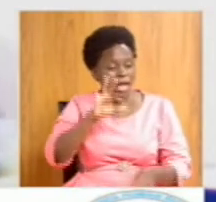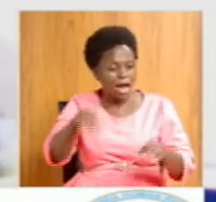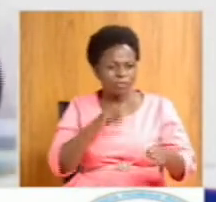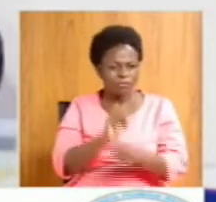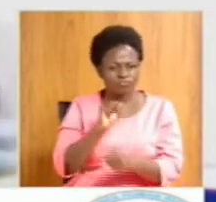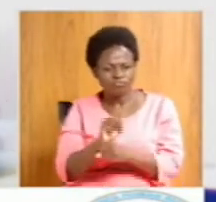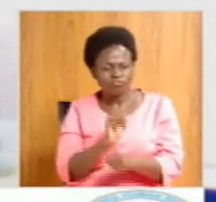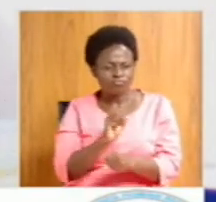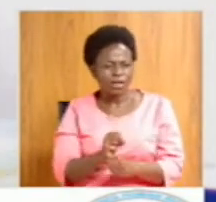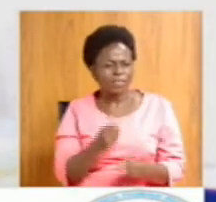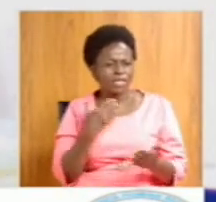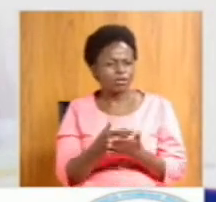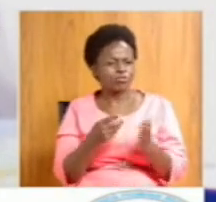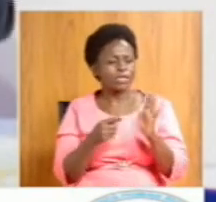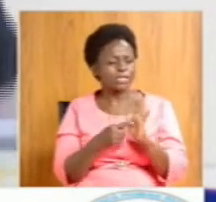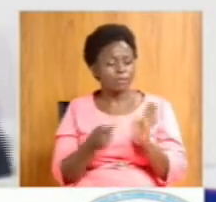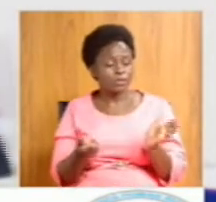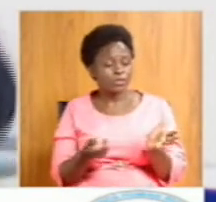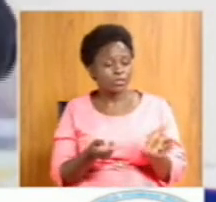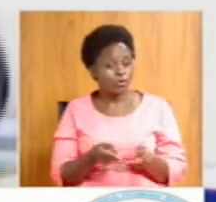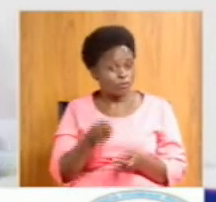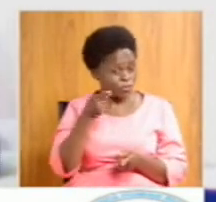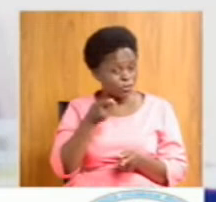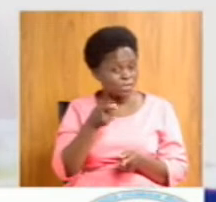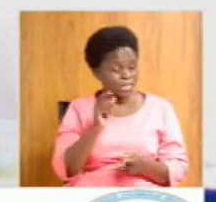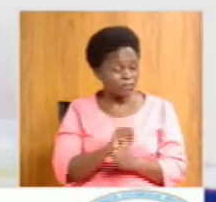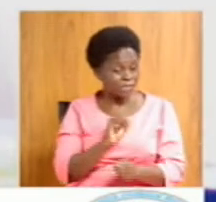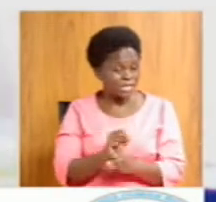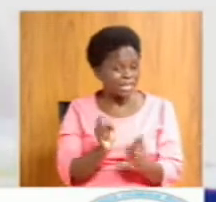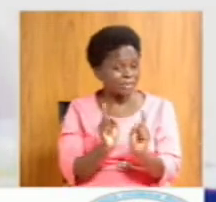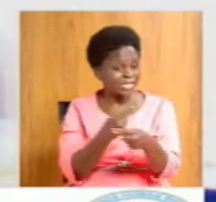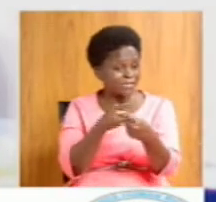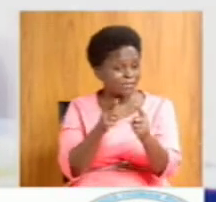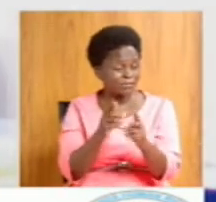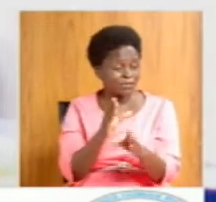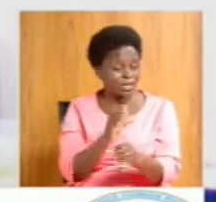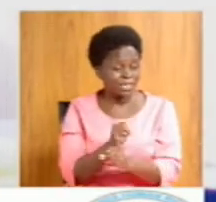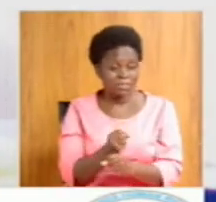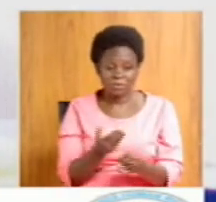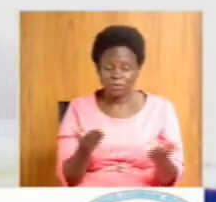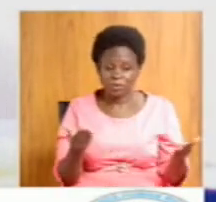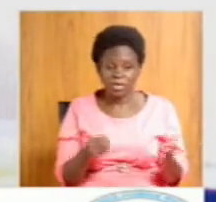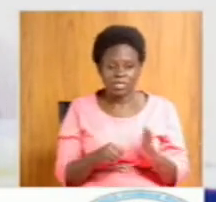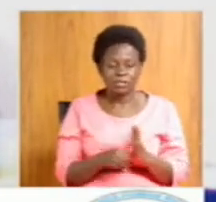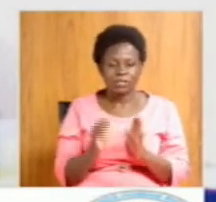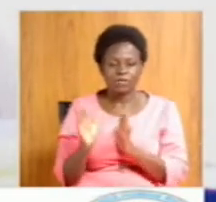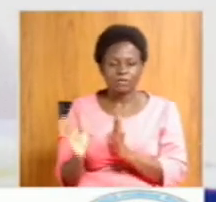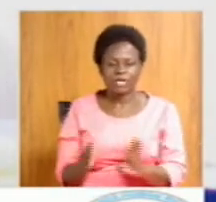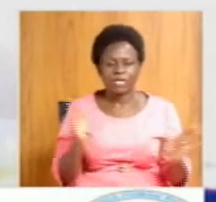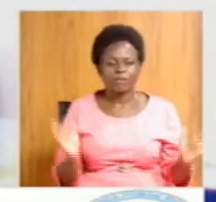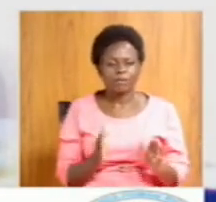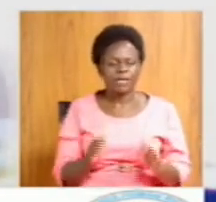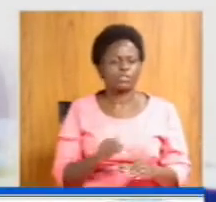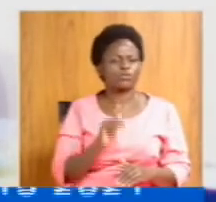functioning and they are very good examples of those that have been done by different organizations where communities have organized and demand